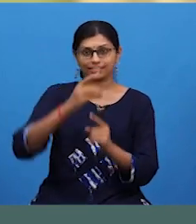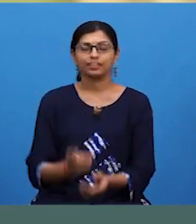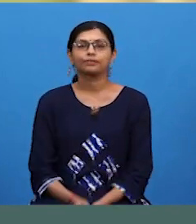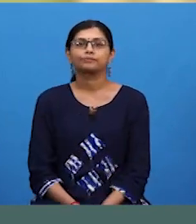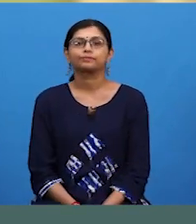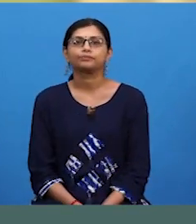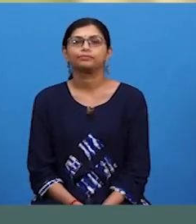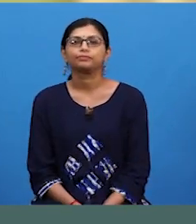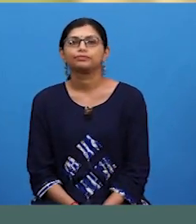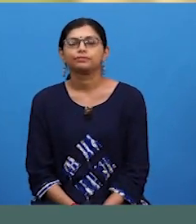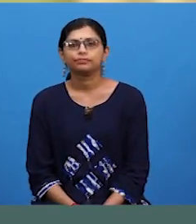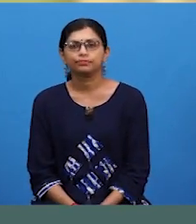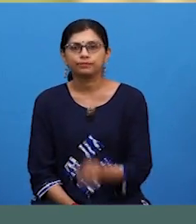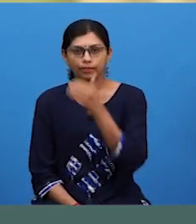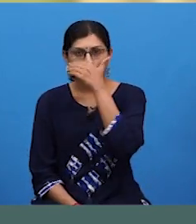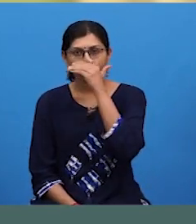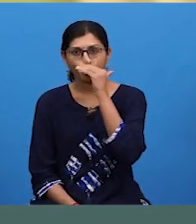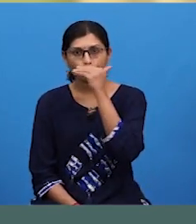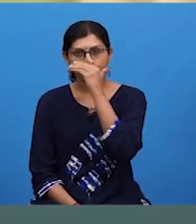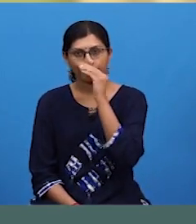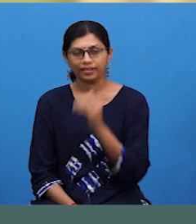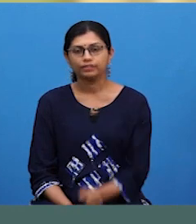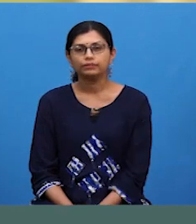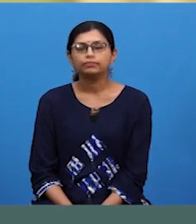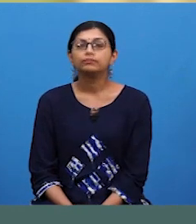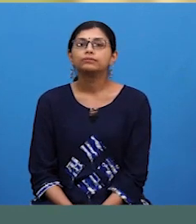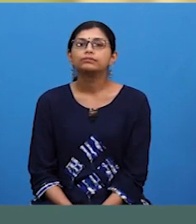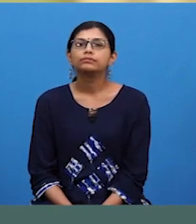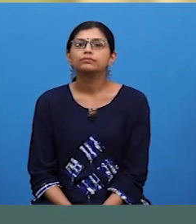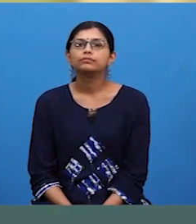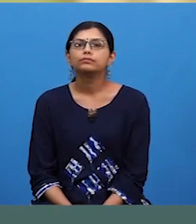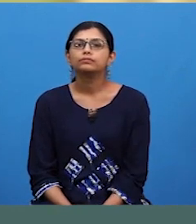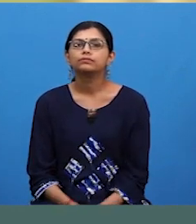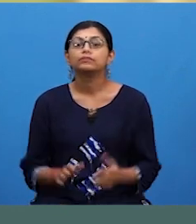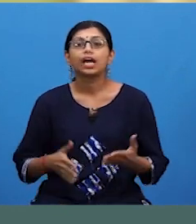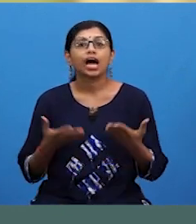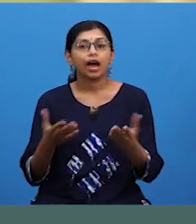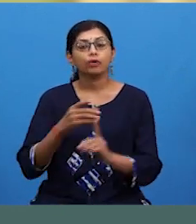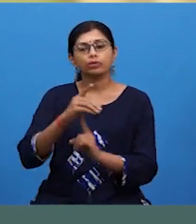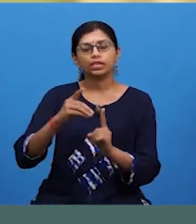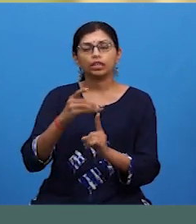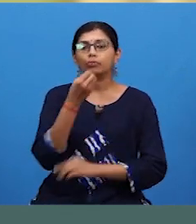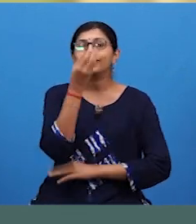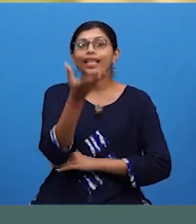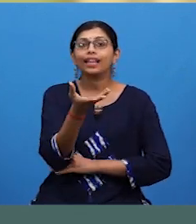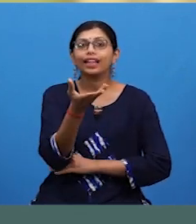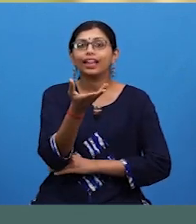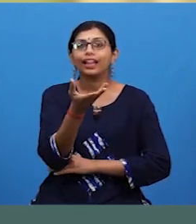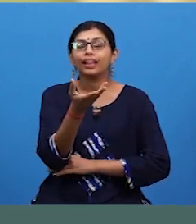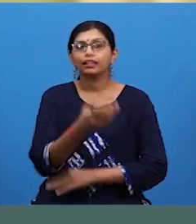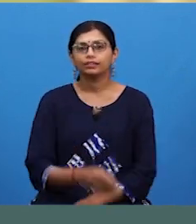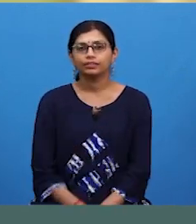By the way, how do we tell dates? Do we say 1 January,